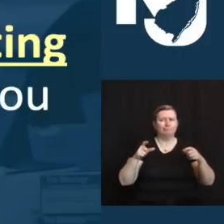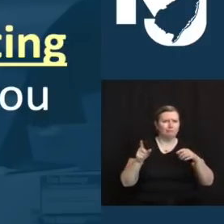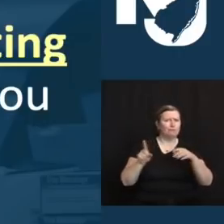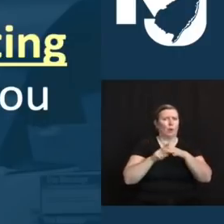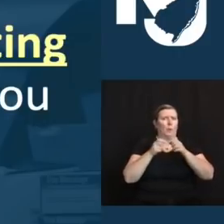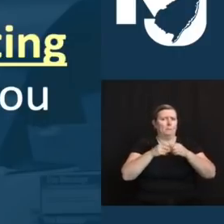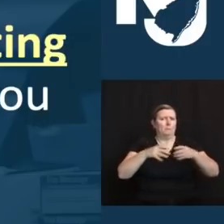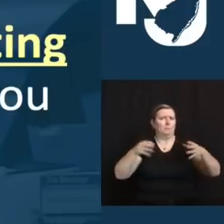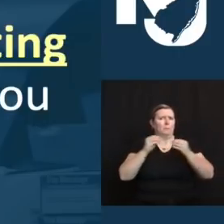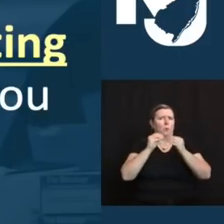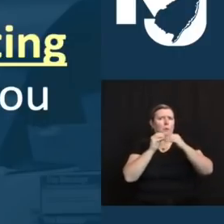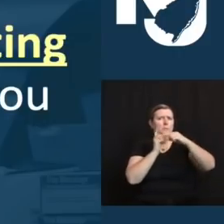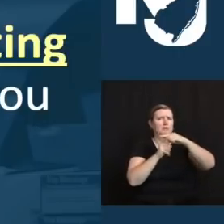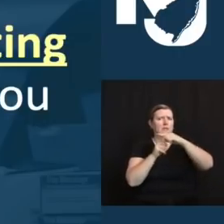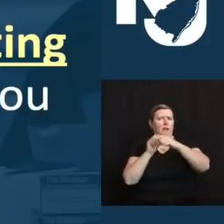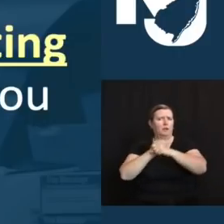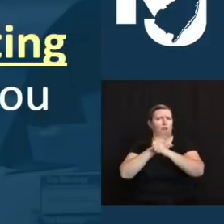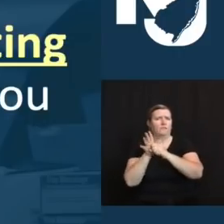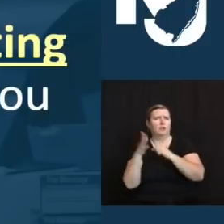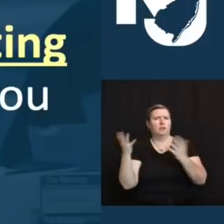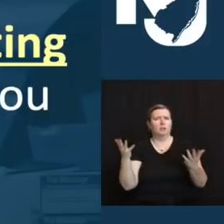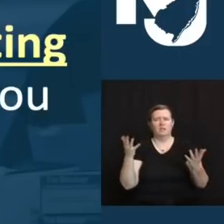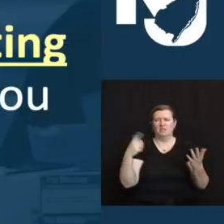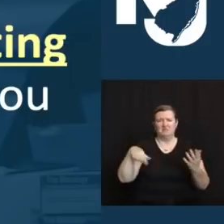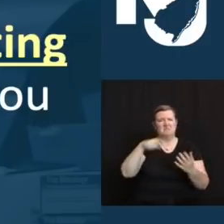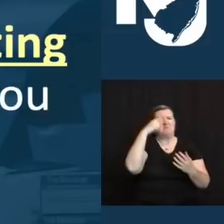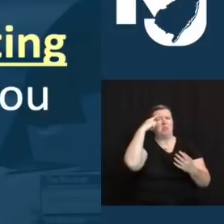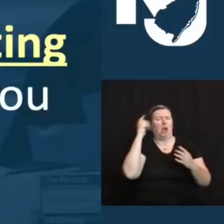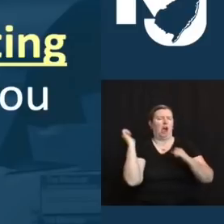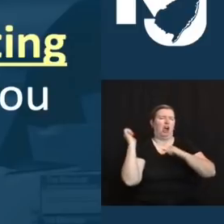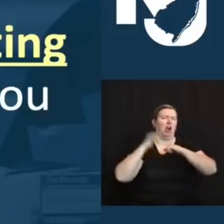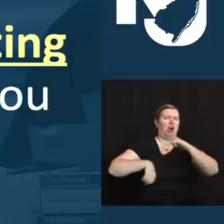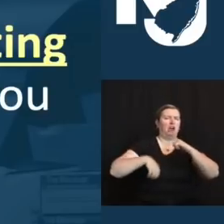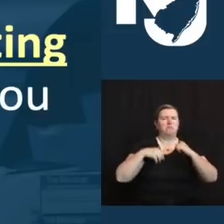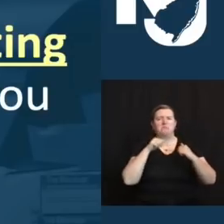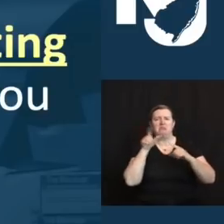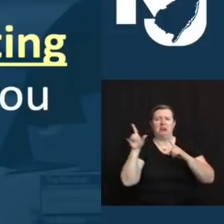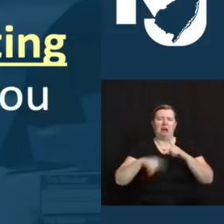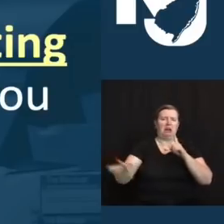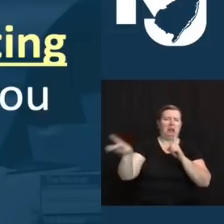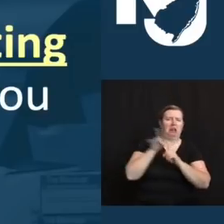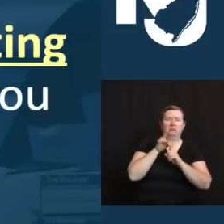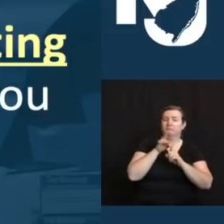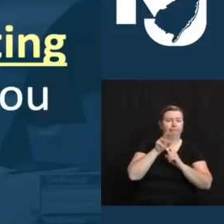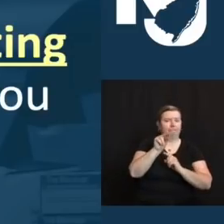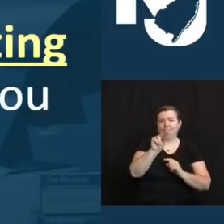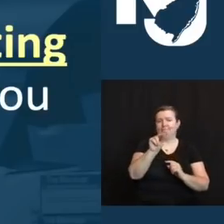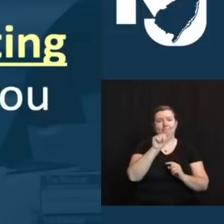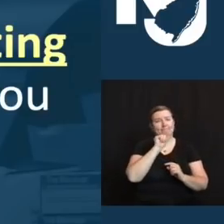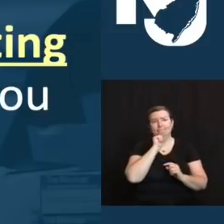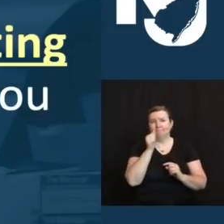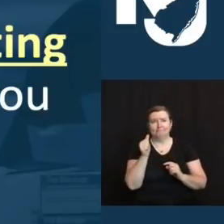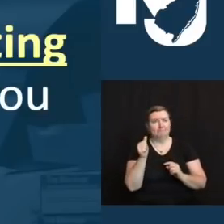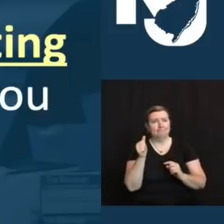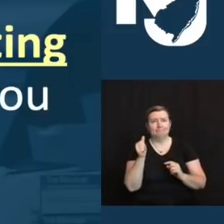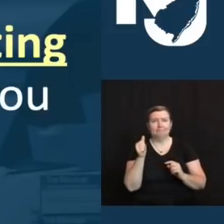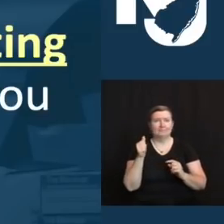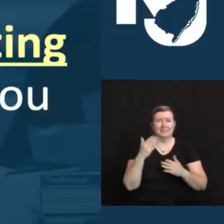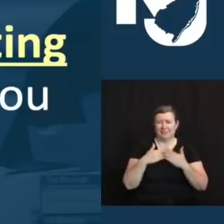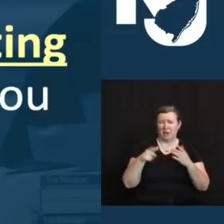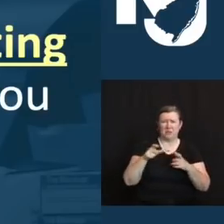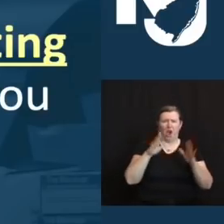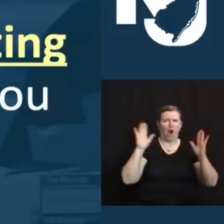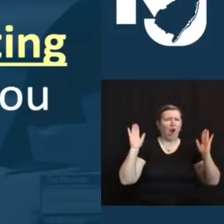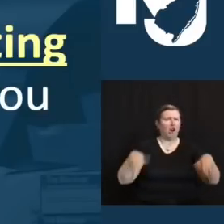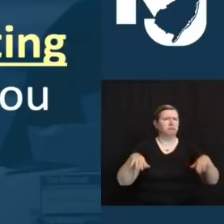invincible. So be careful of that. And that means that where there are others who are unknowingly, by the way, carrying the virus and who are at